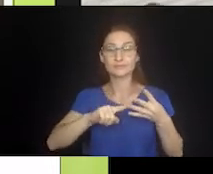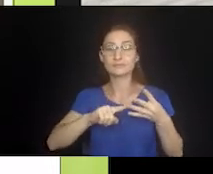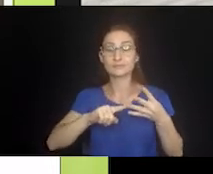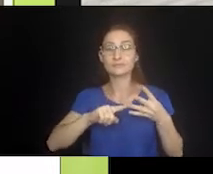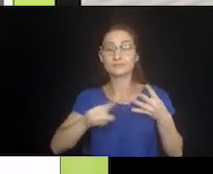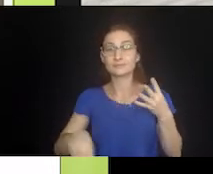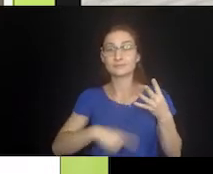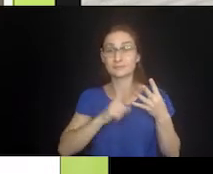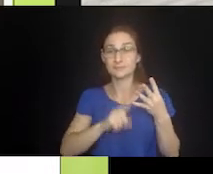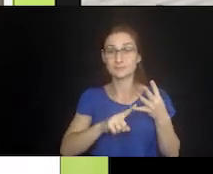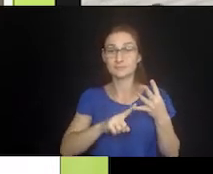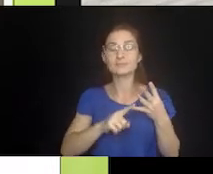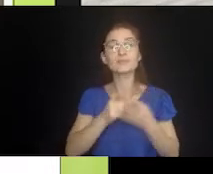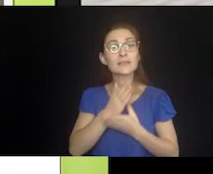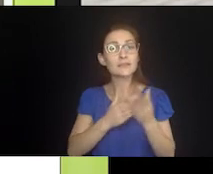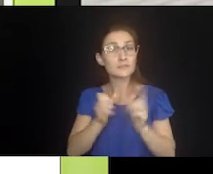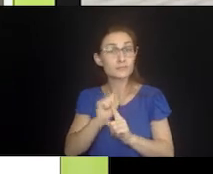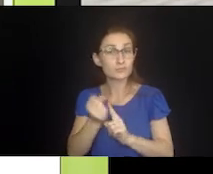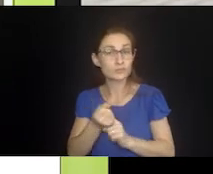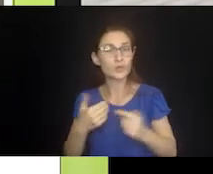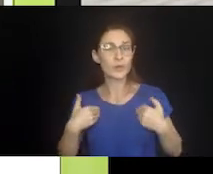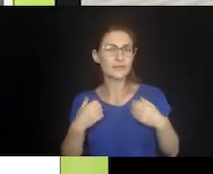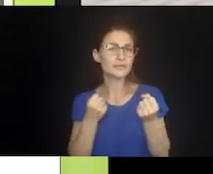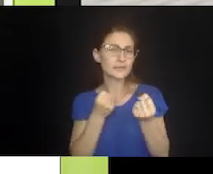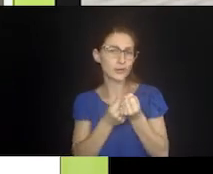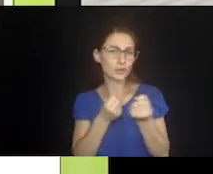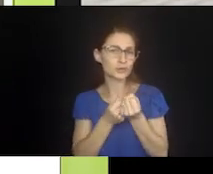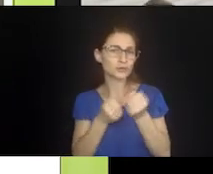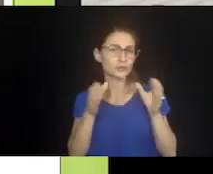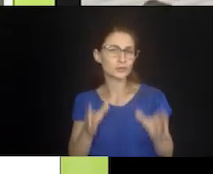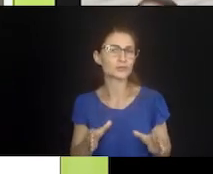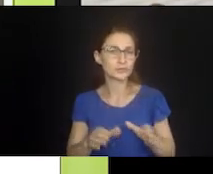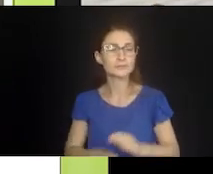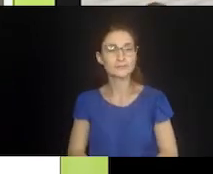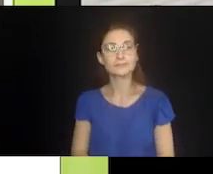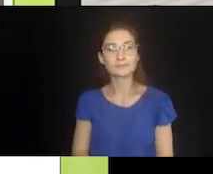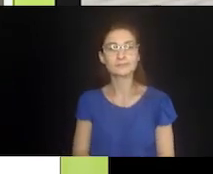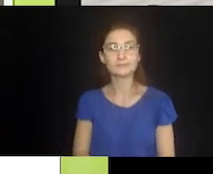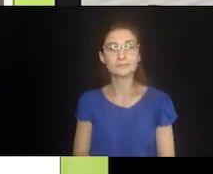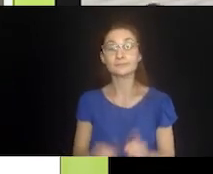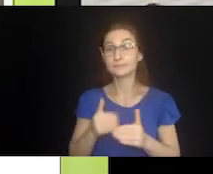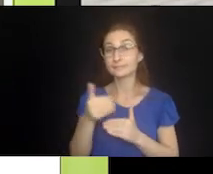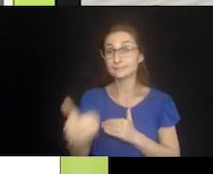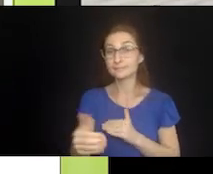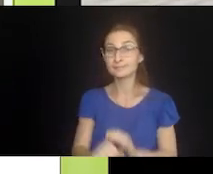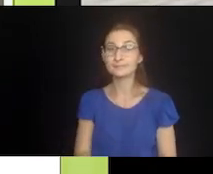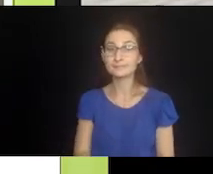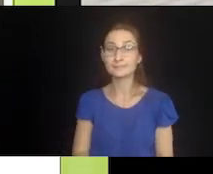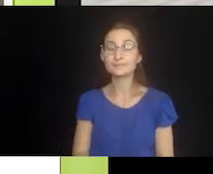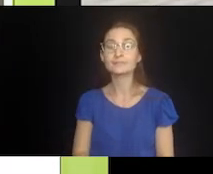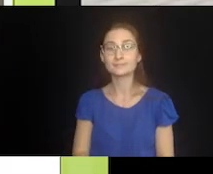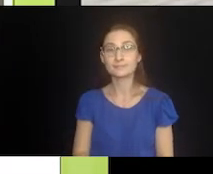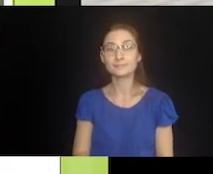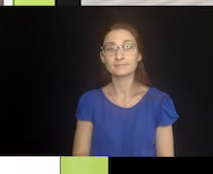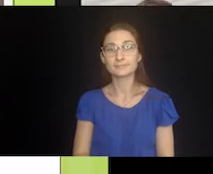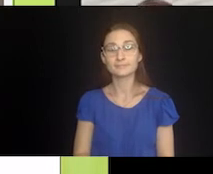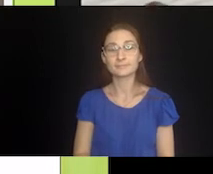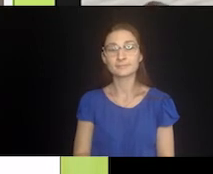community organizations as partners. And in some cases, you're going to have sponsors. Next